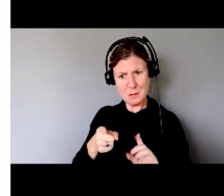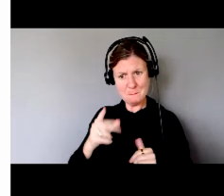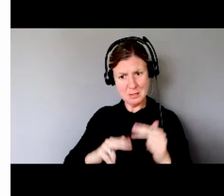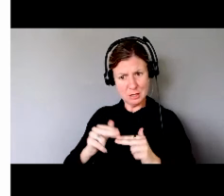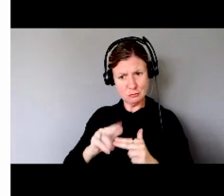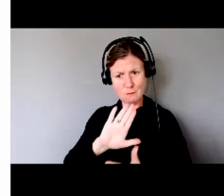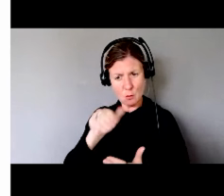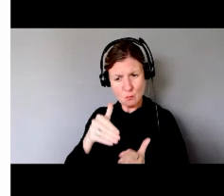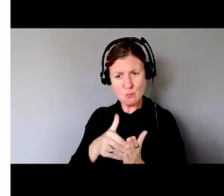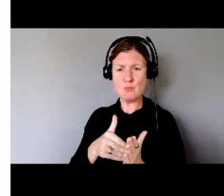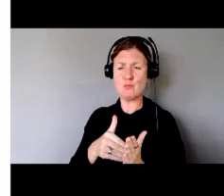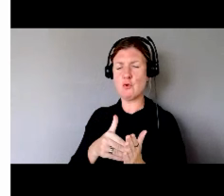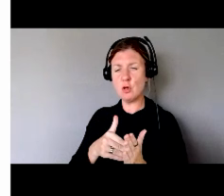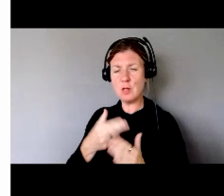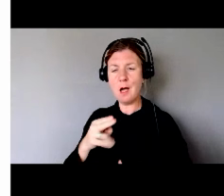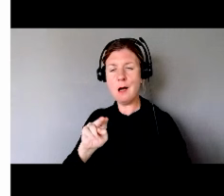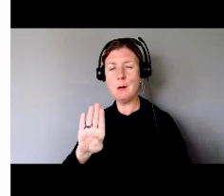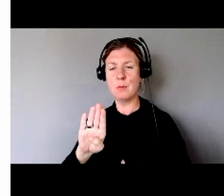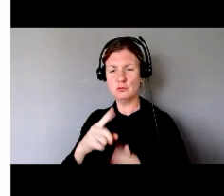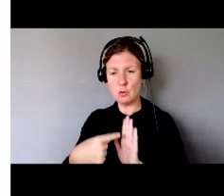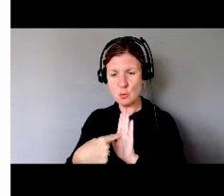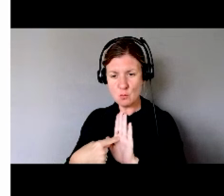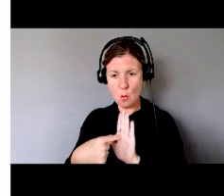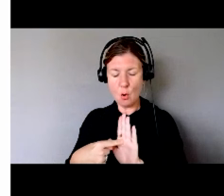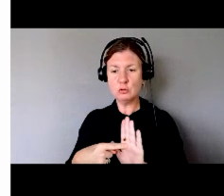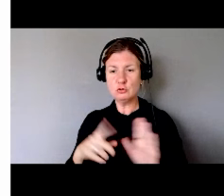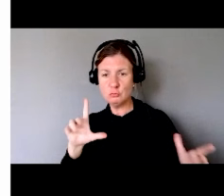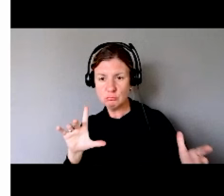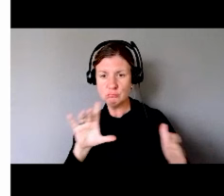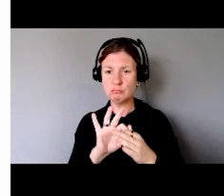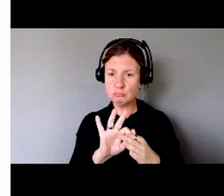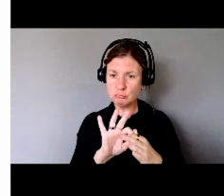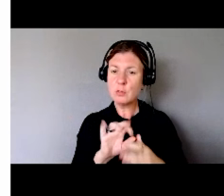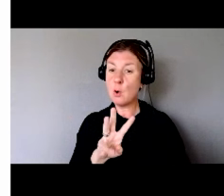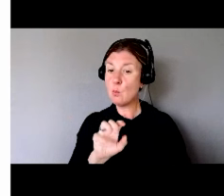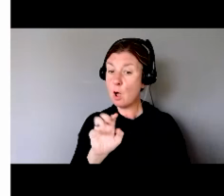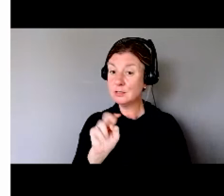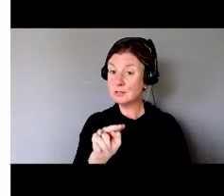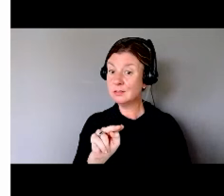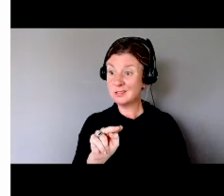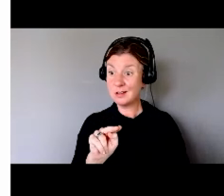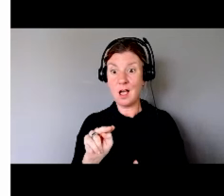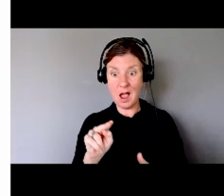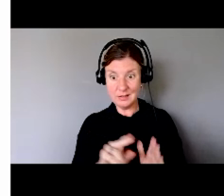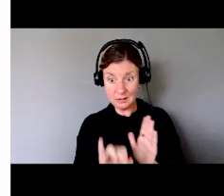functions, reflecting Walden's community identity while fostering civic pride.